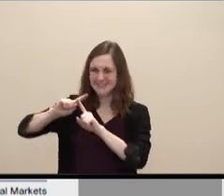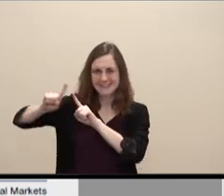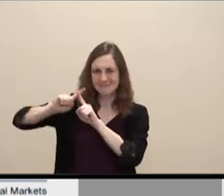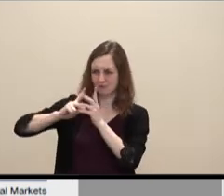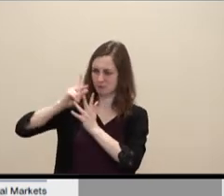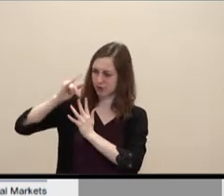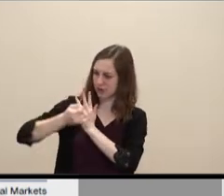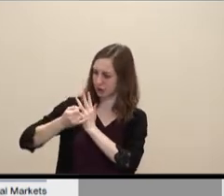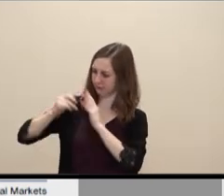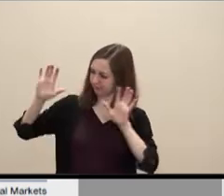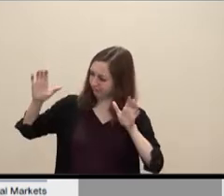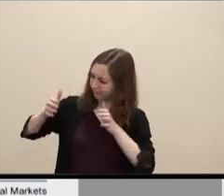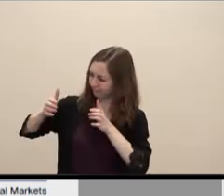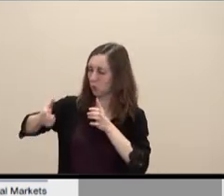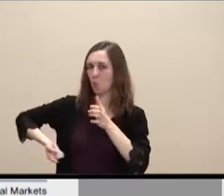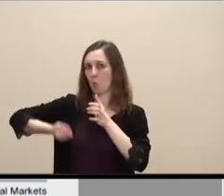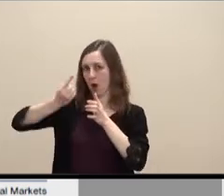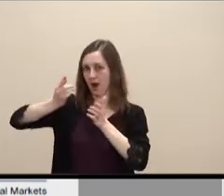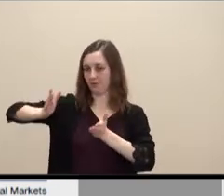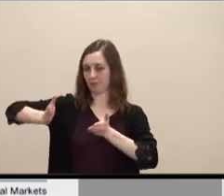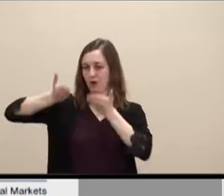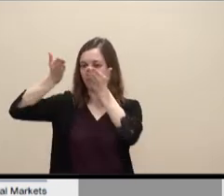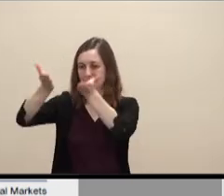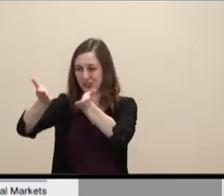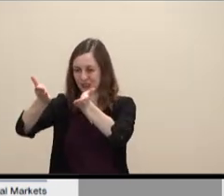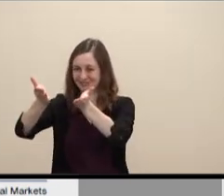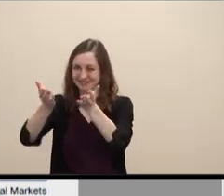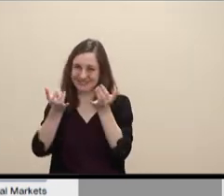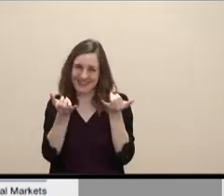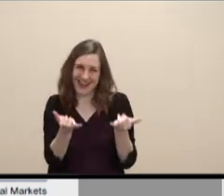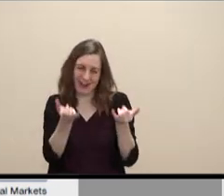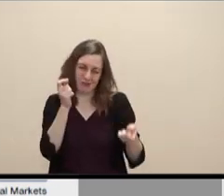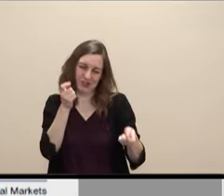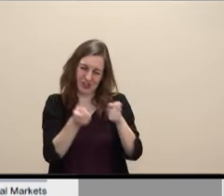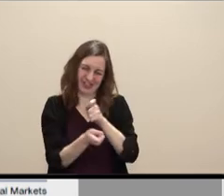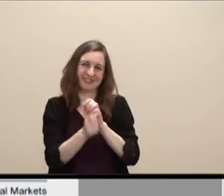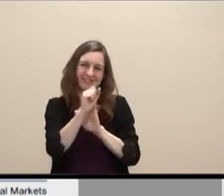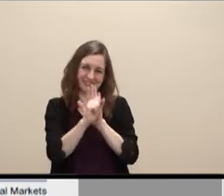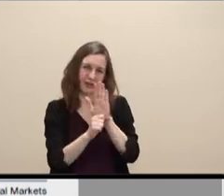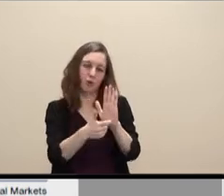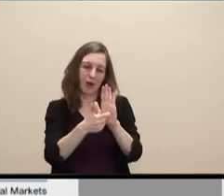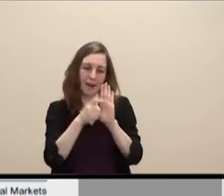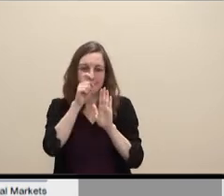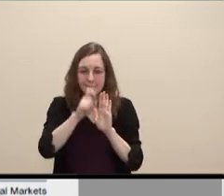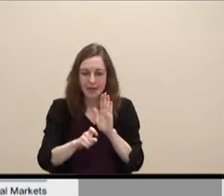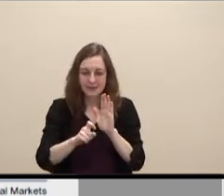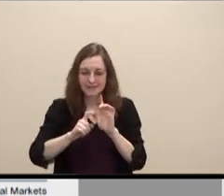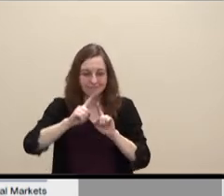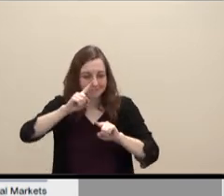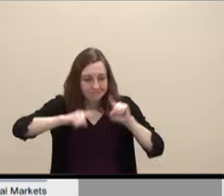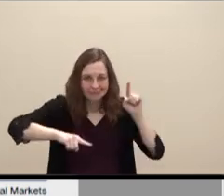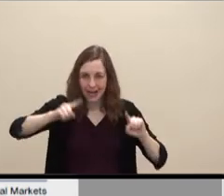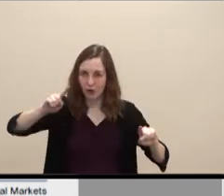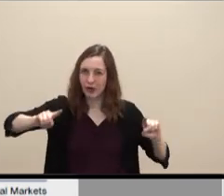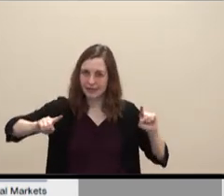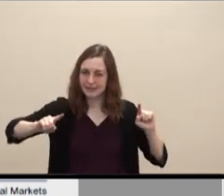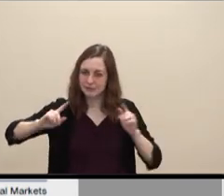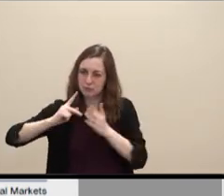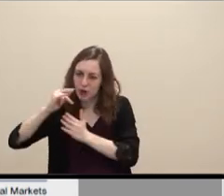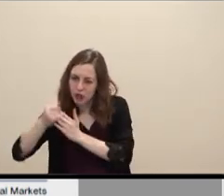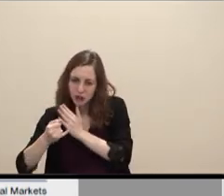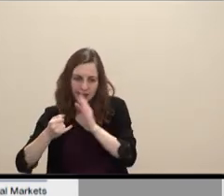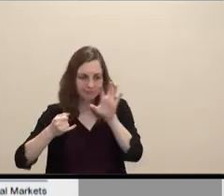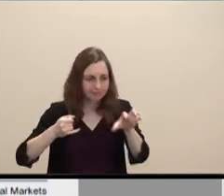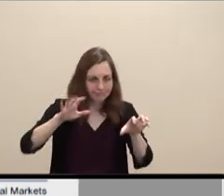proposition. Now the state is going to require you to take and start breaking out various projects into their own